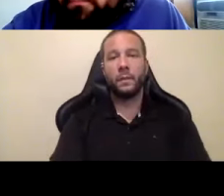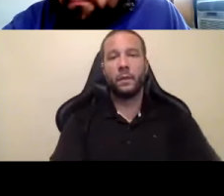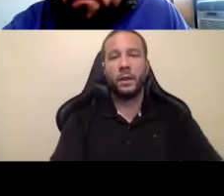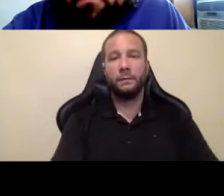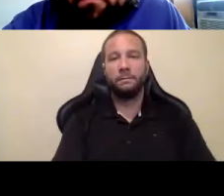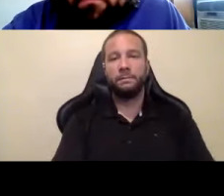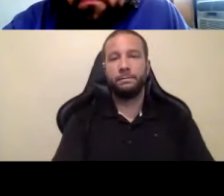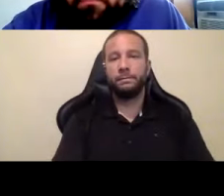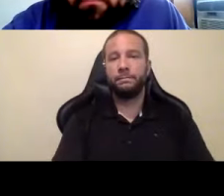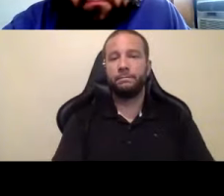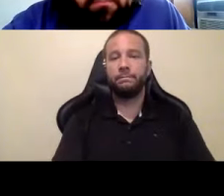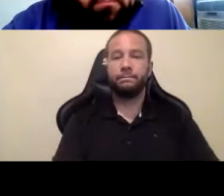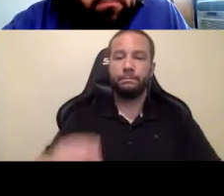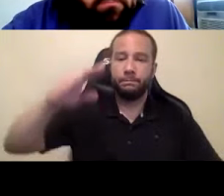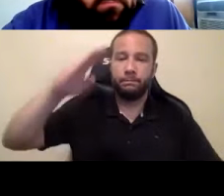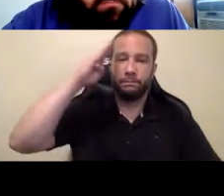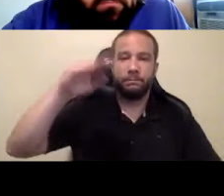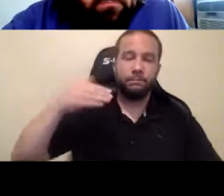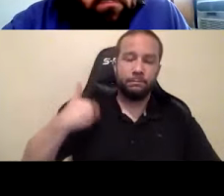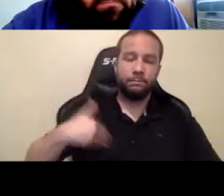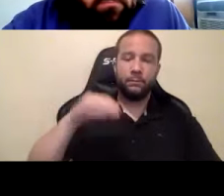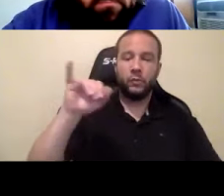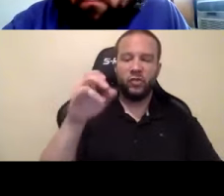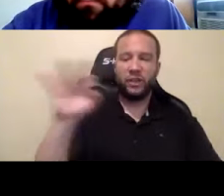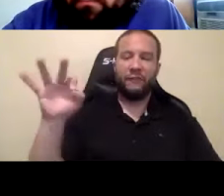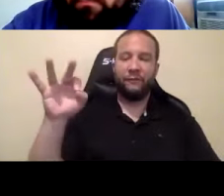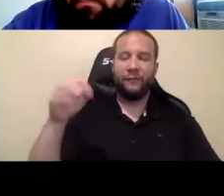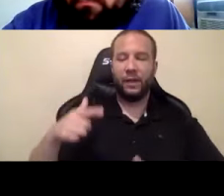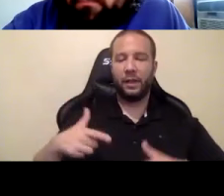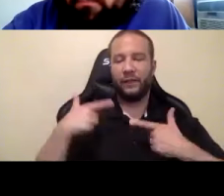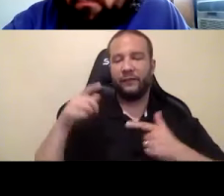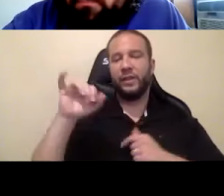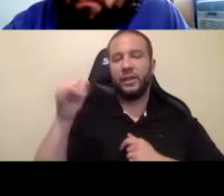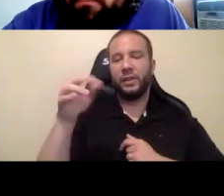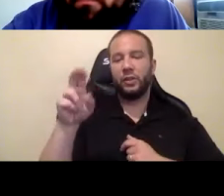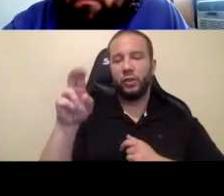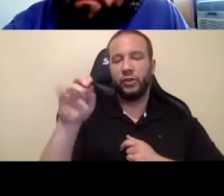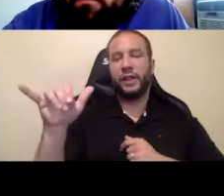Good evening, everybody. This is Jeff Allen, a resident of Jersey City.